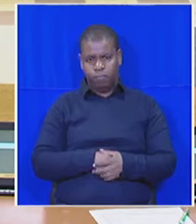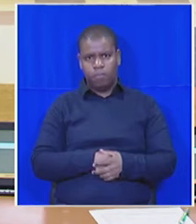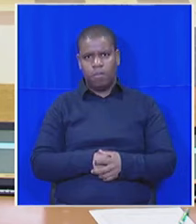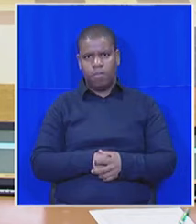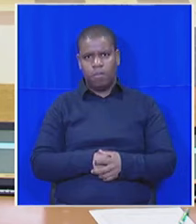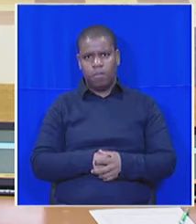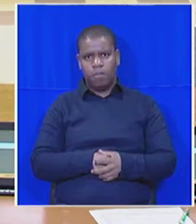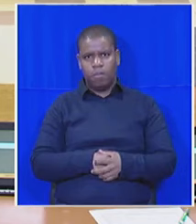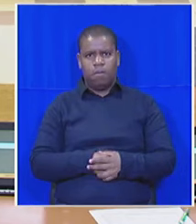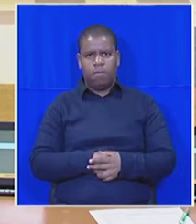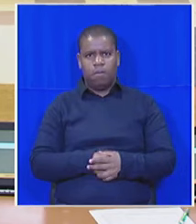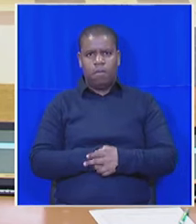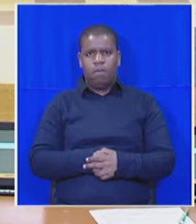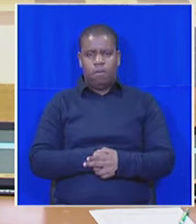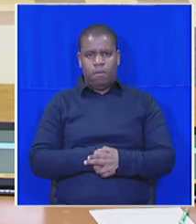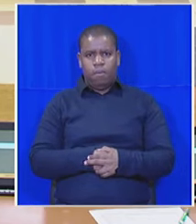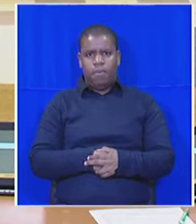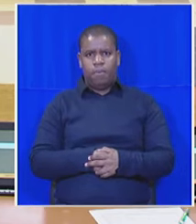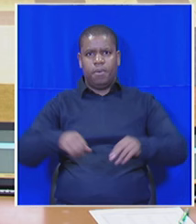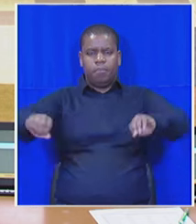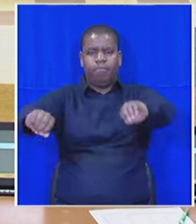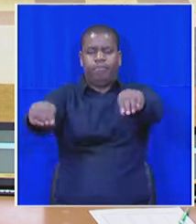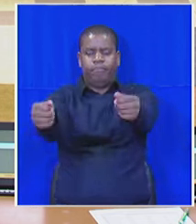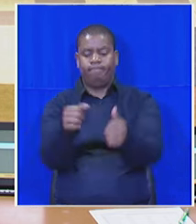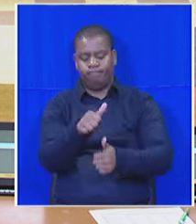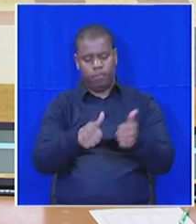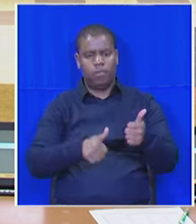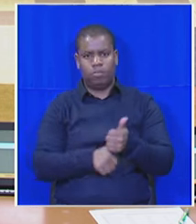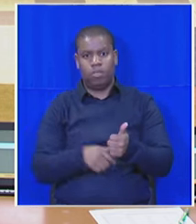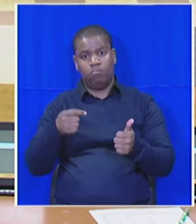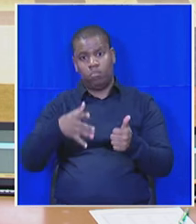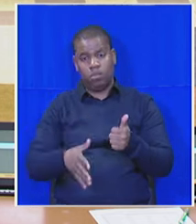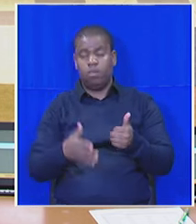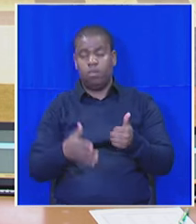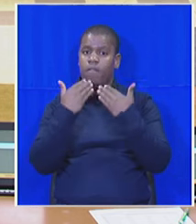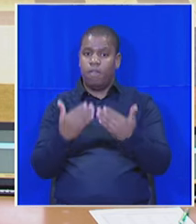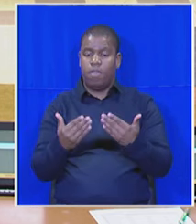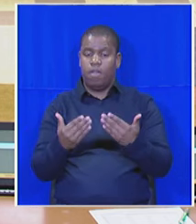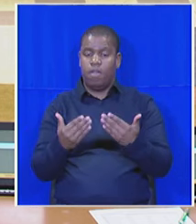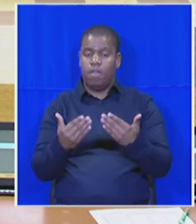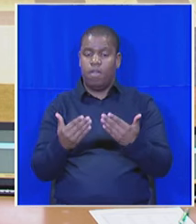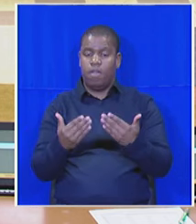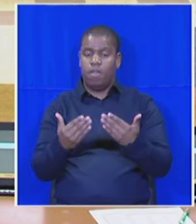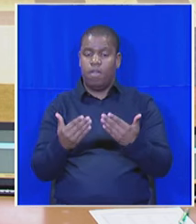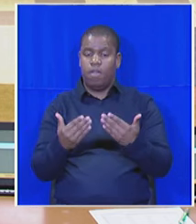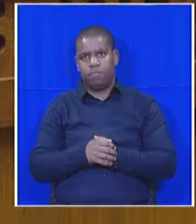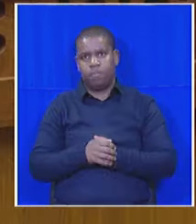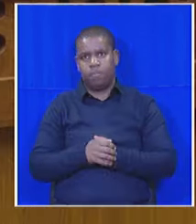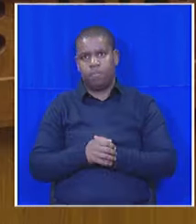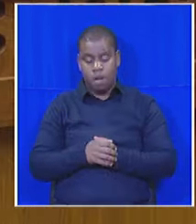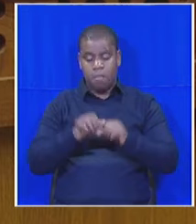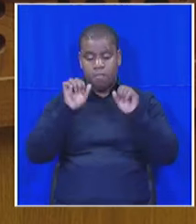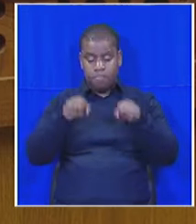Thank you, Deputy Speaker. There is mounting evidence to suggest that a number